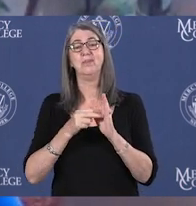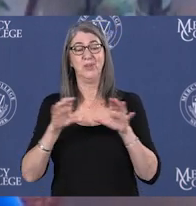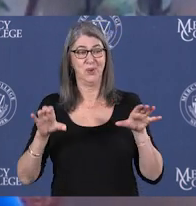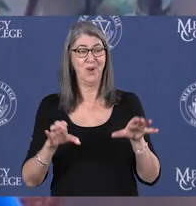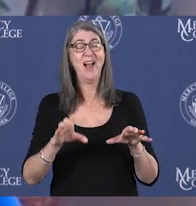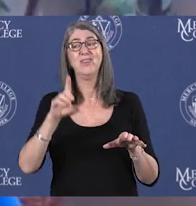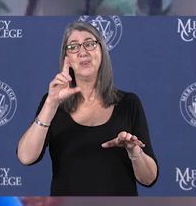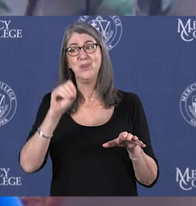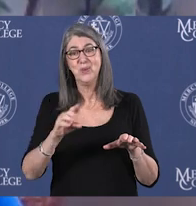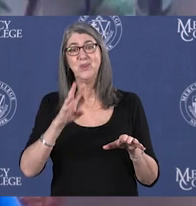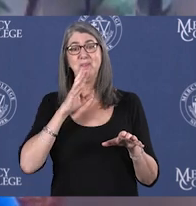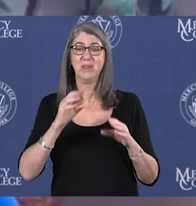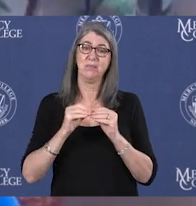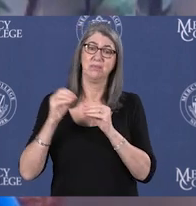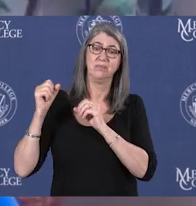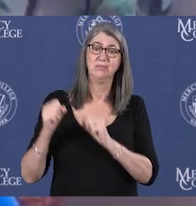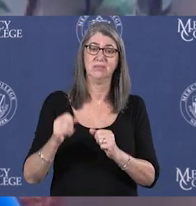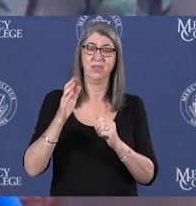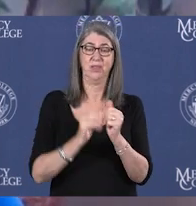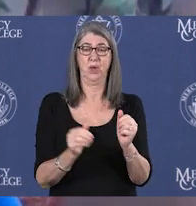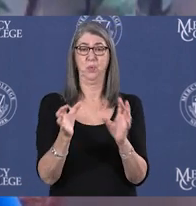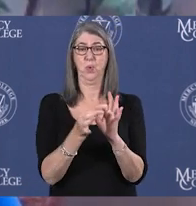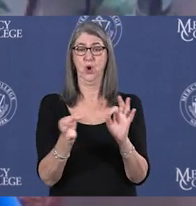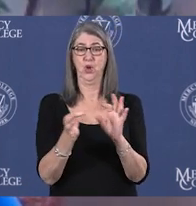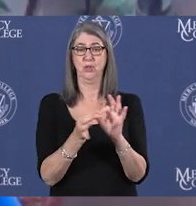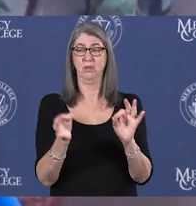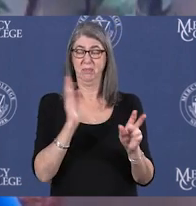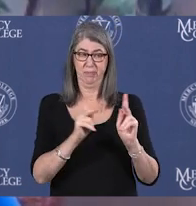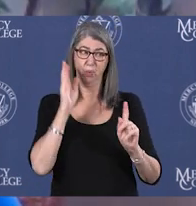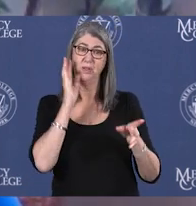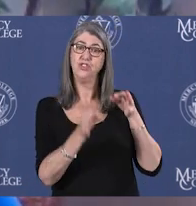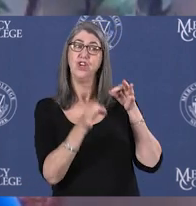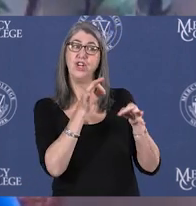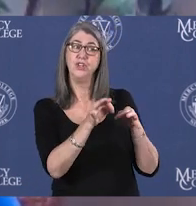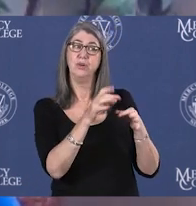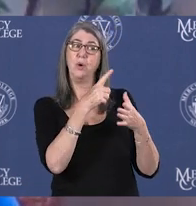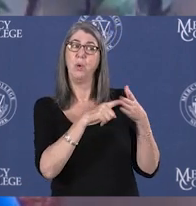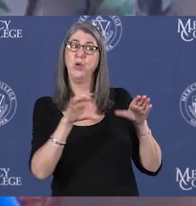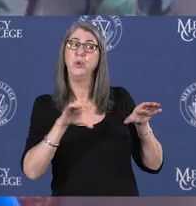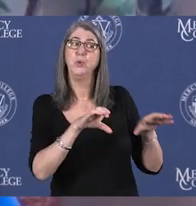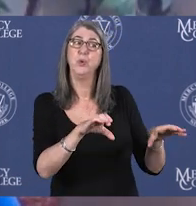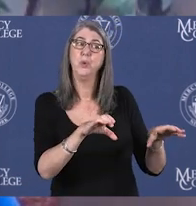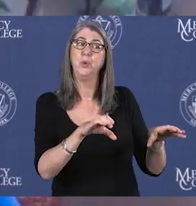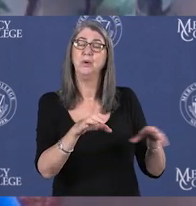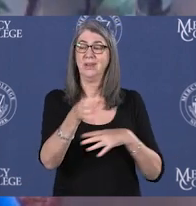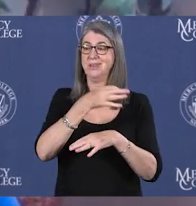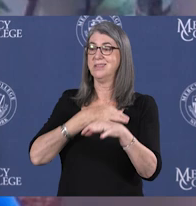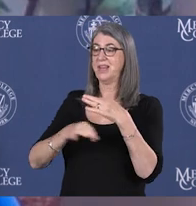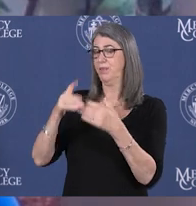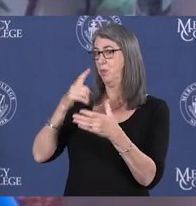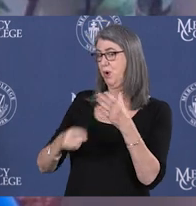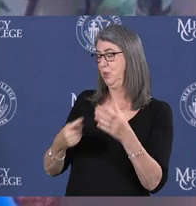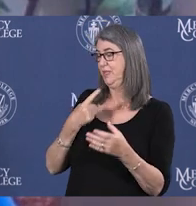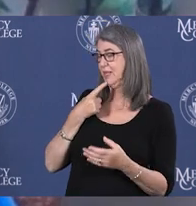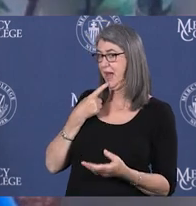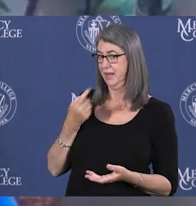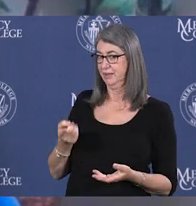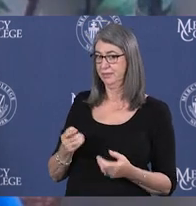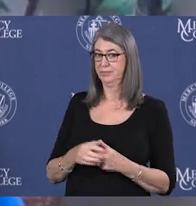do speak louder than your words. People will judge you by what you do rather than by what you